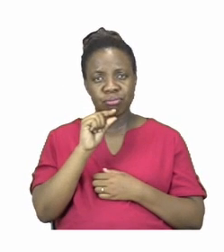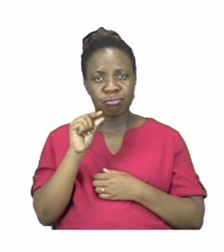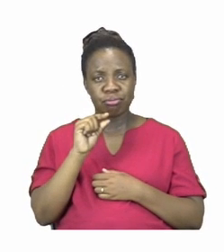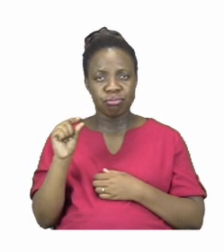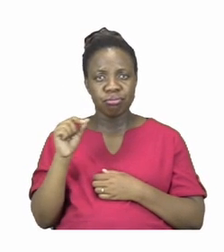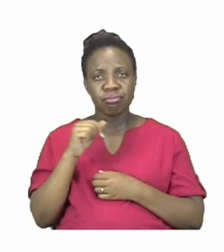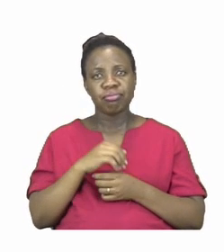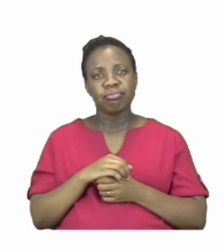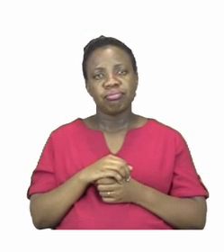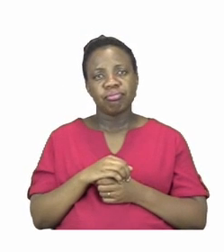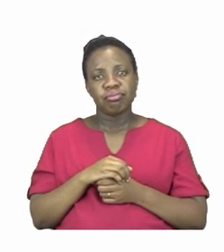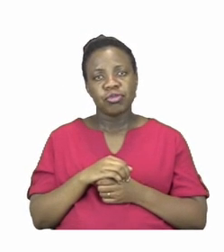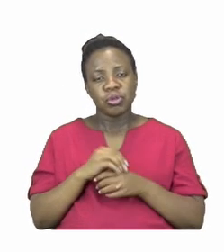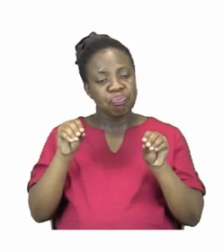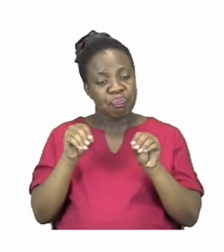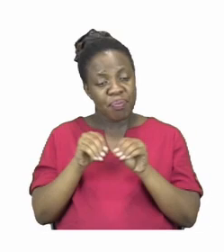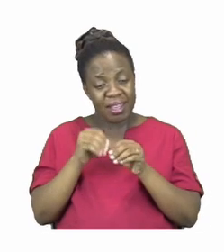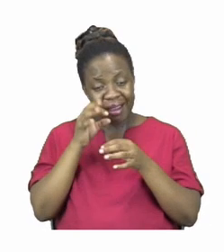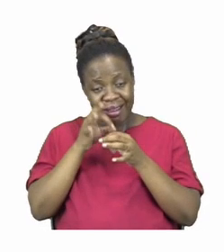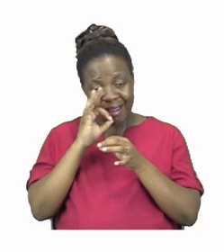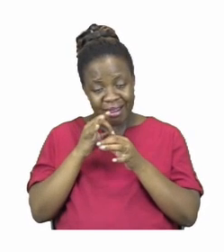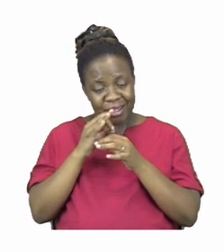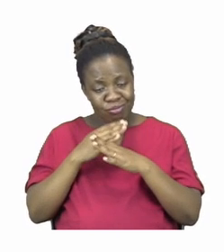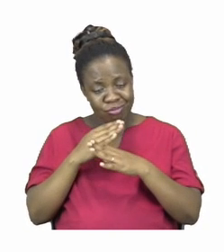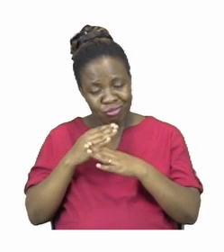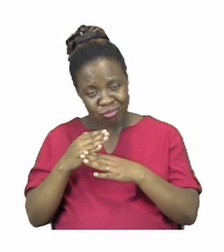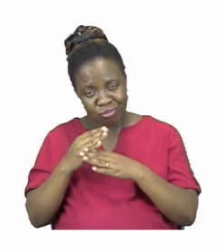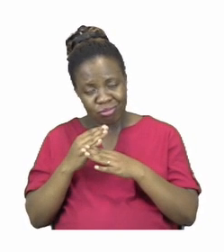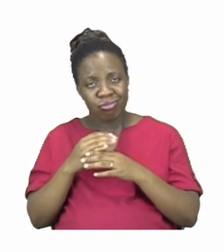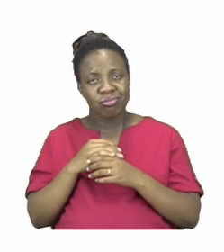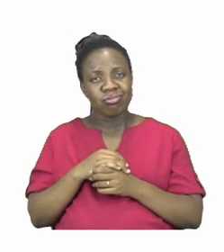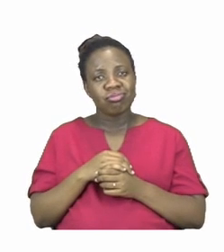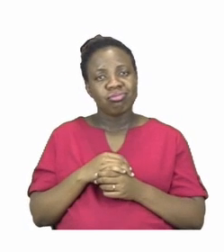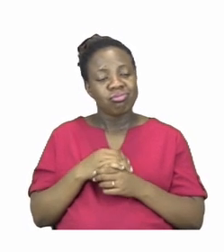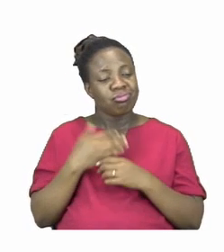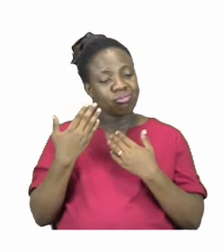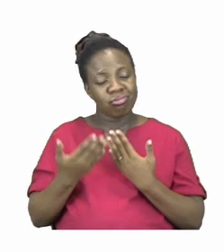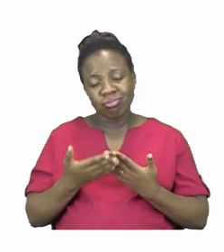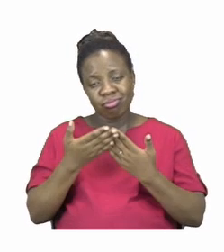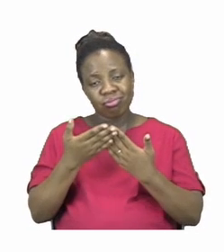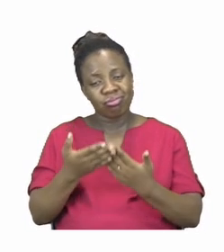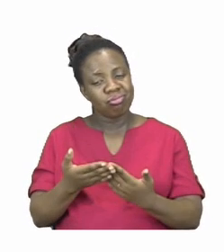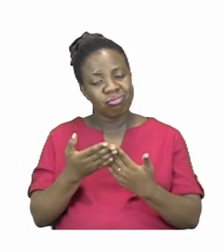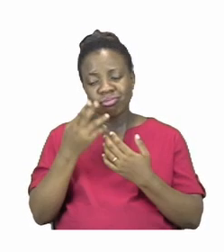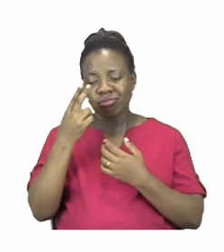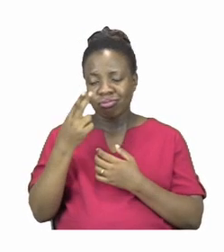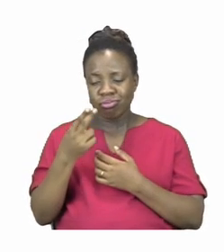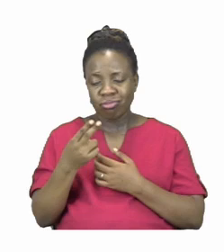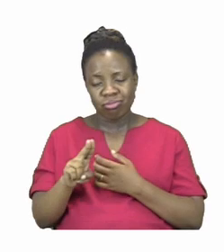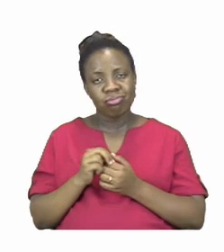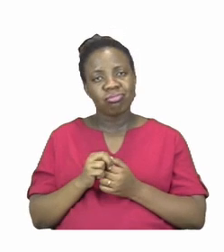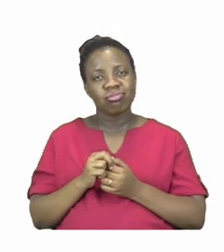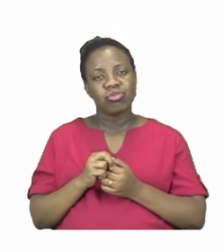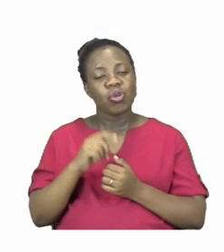the actions or the work. Now, for this one, I will not be helping you because I know you know how to do it. The only thing I can do